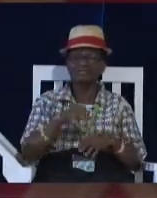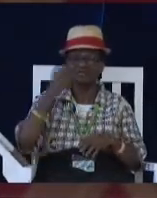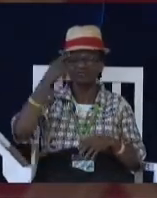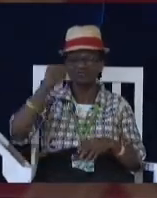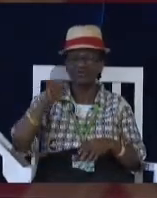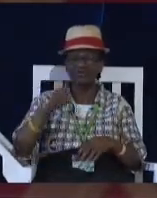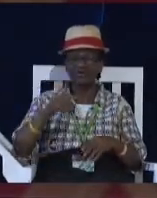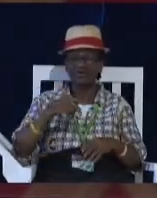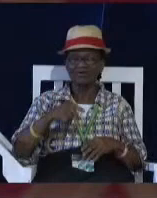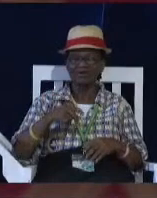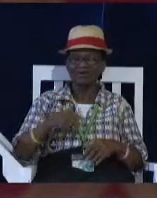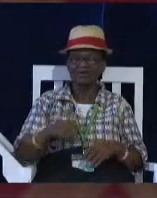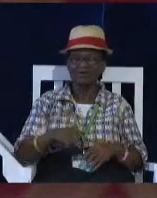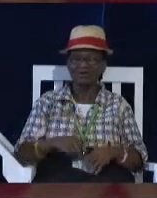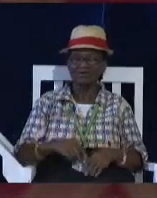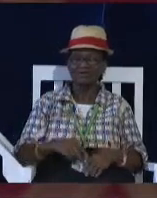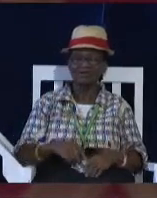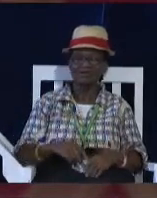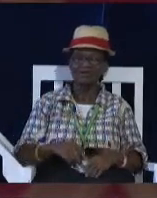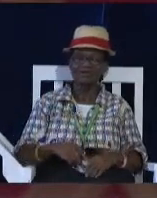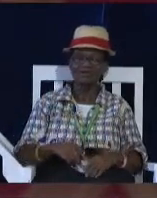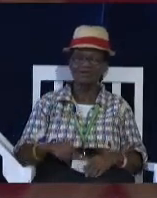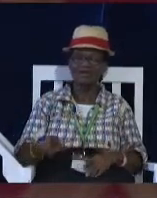as an elder.